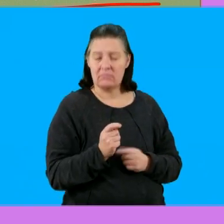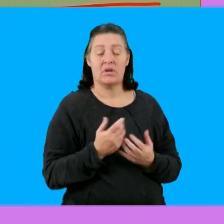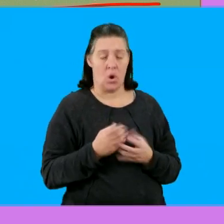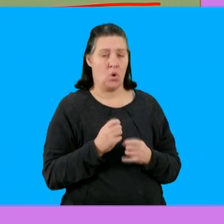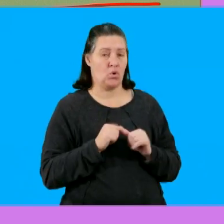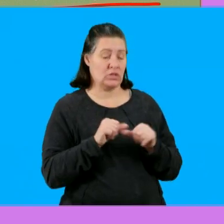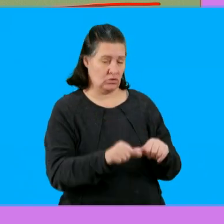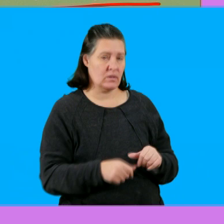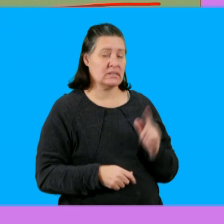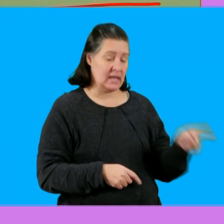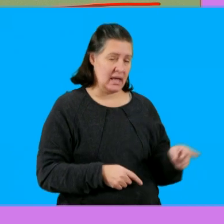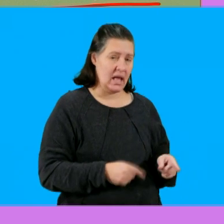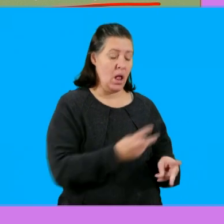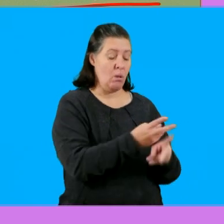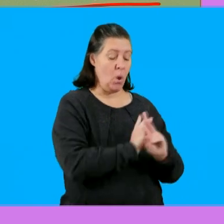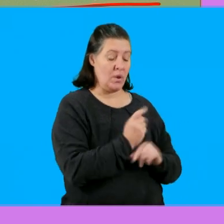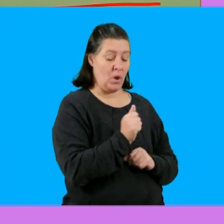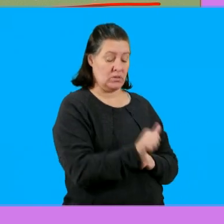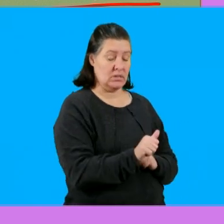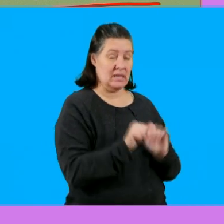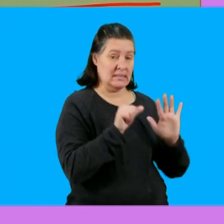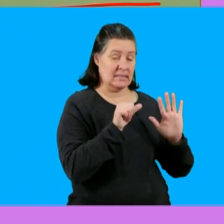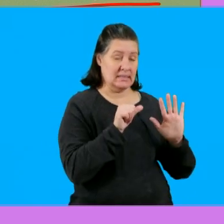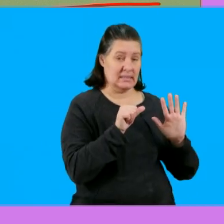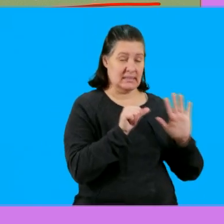our right-hand side. So I take the loan amount,